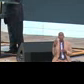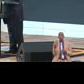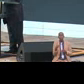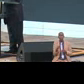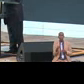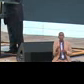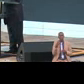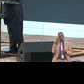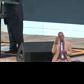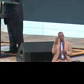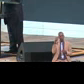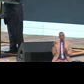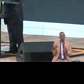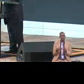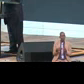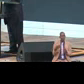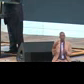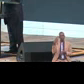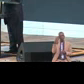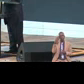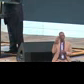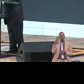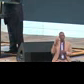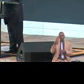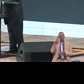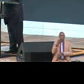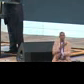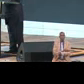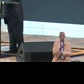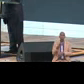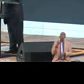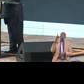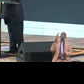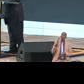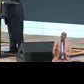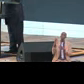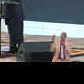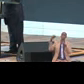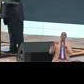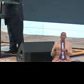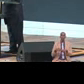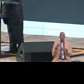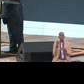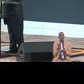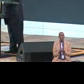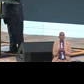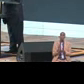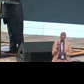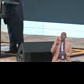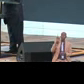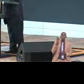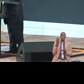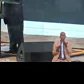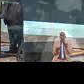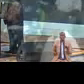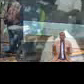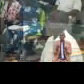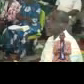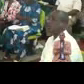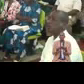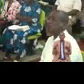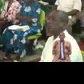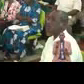Because for this purpose, the Son of God was manifested, that he might